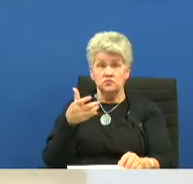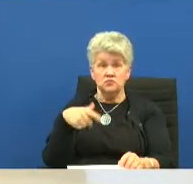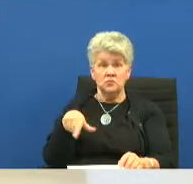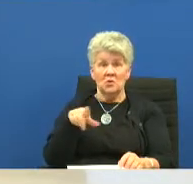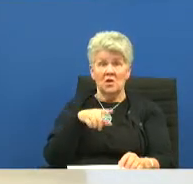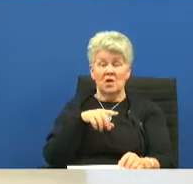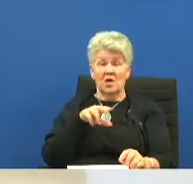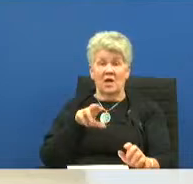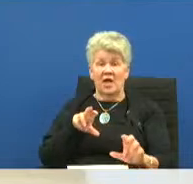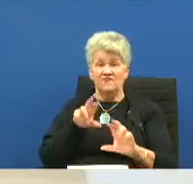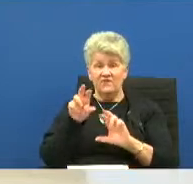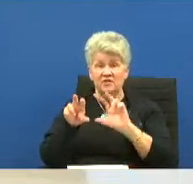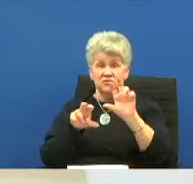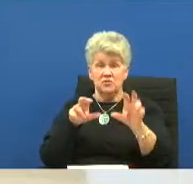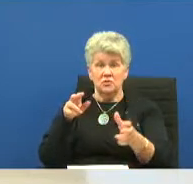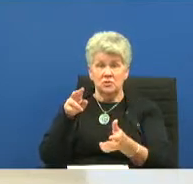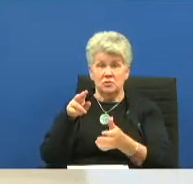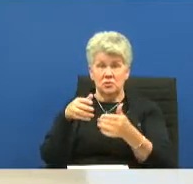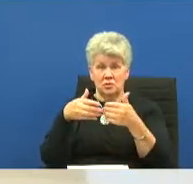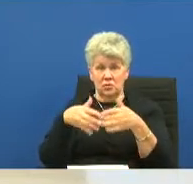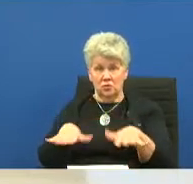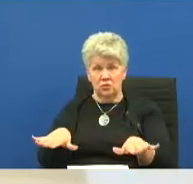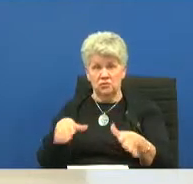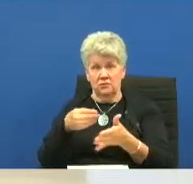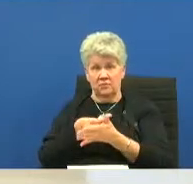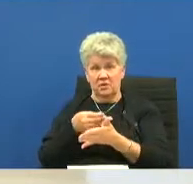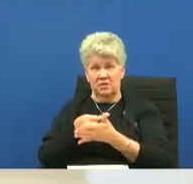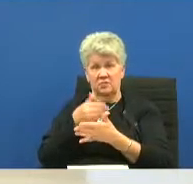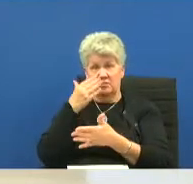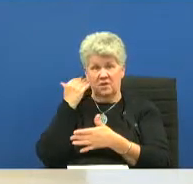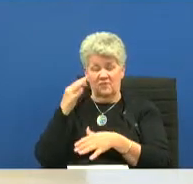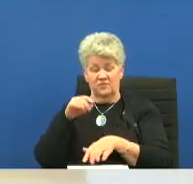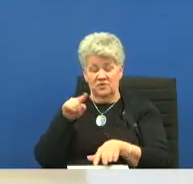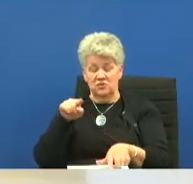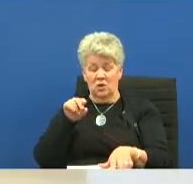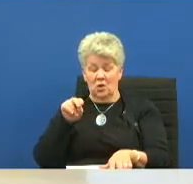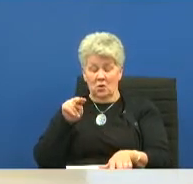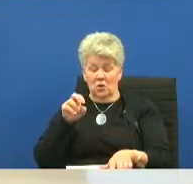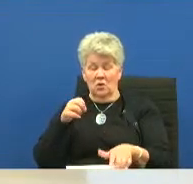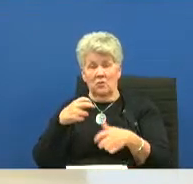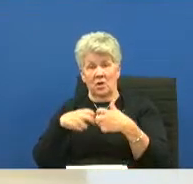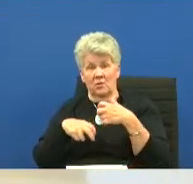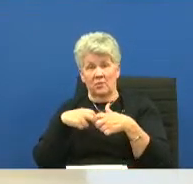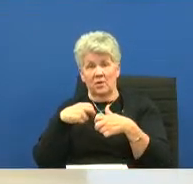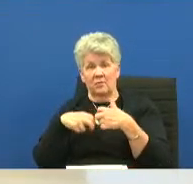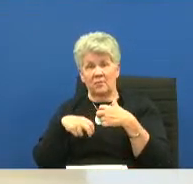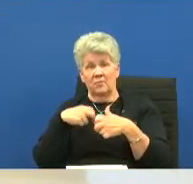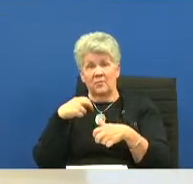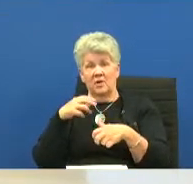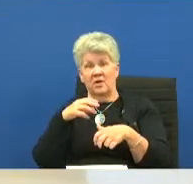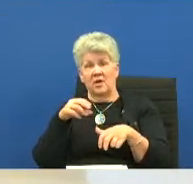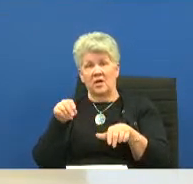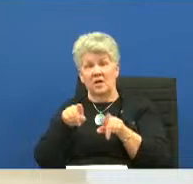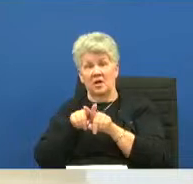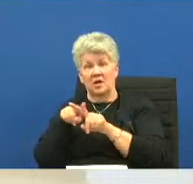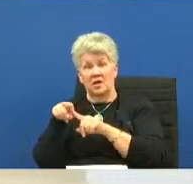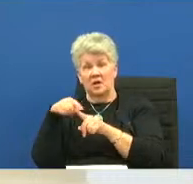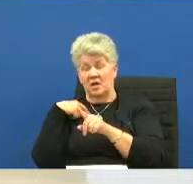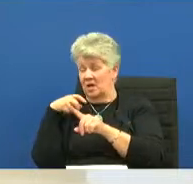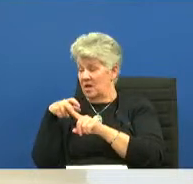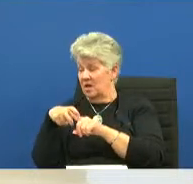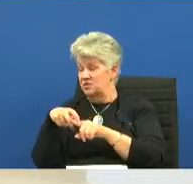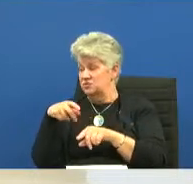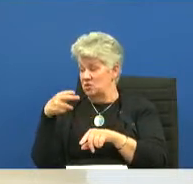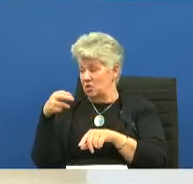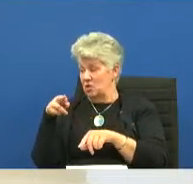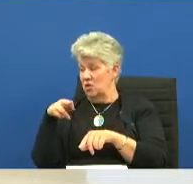lose some $2 million because of a zoning issue. I'd also, Ryan, after I finish with asking her a few questions,